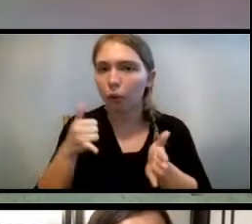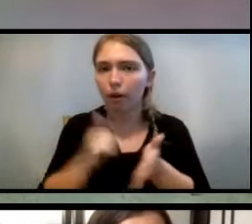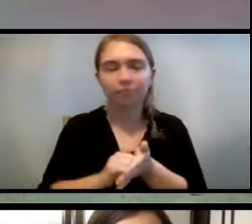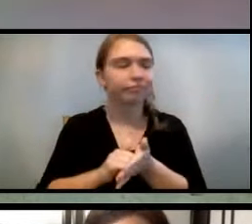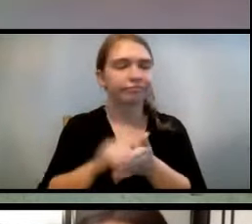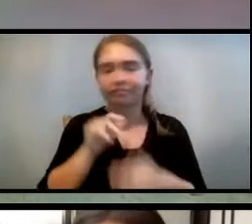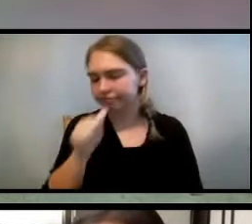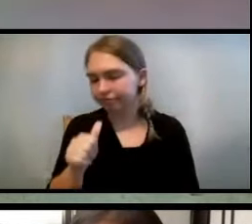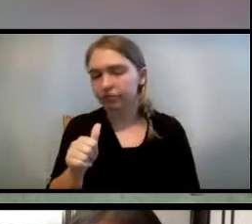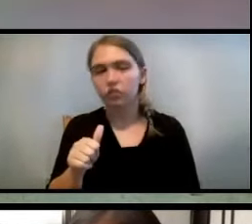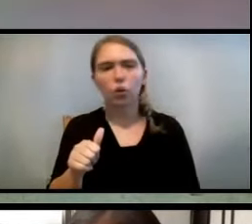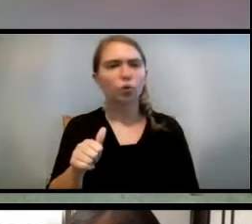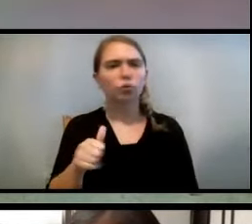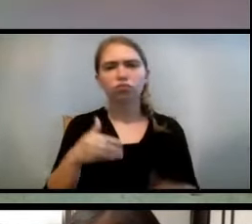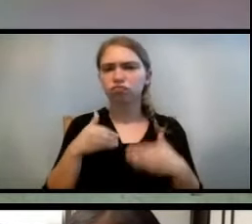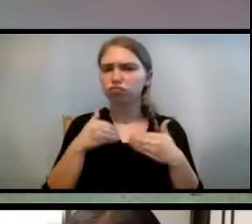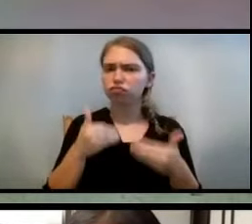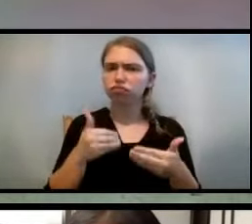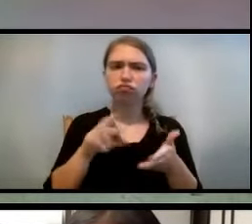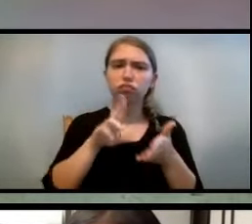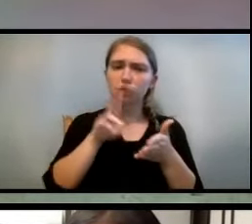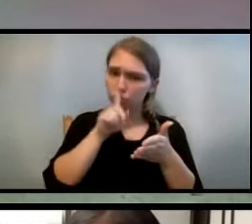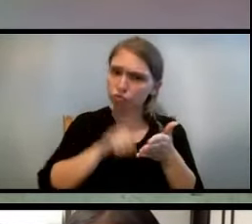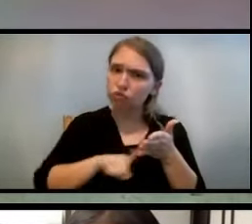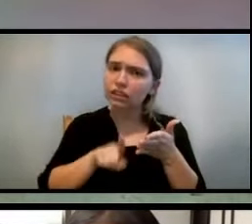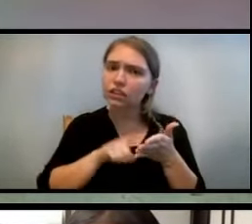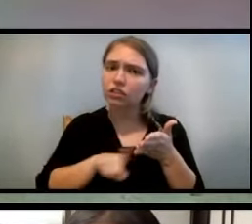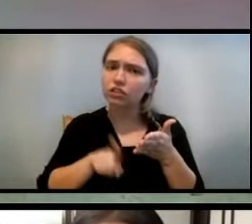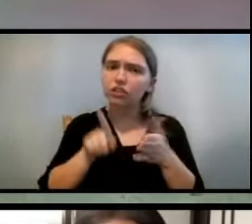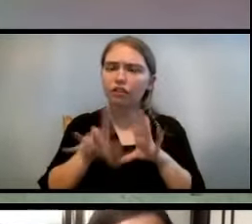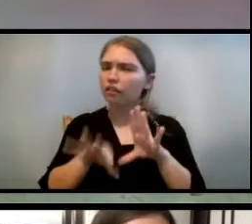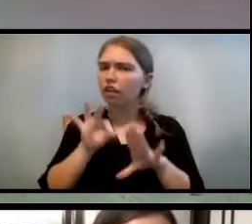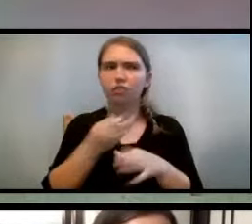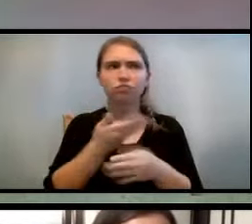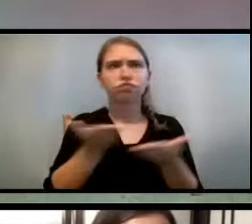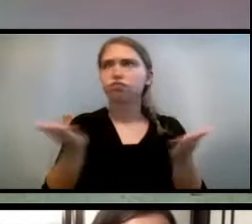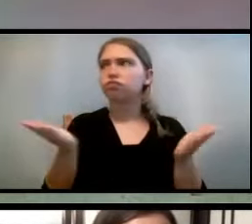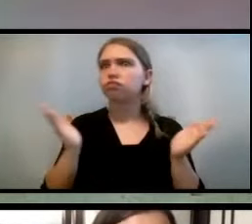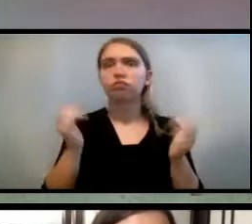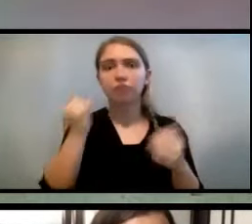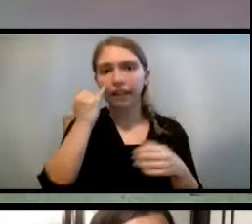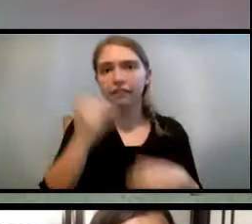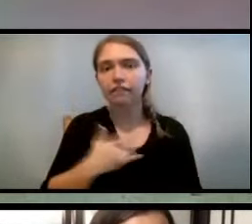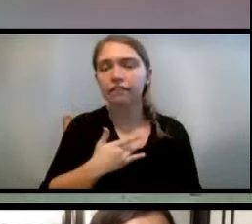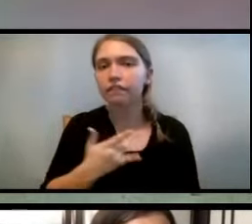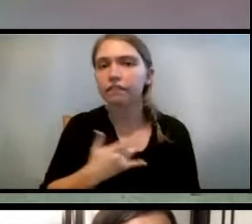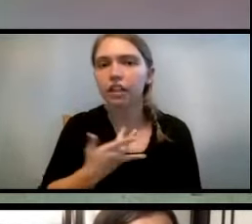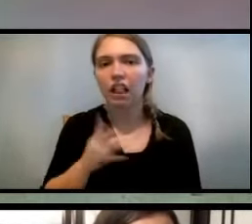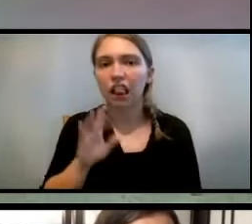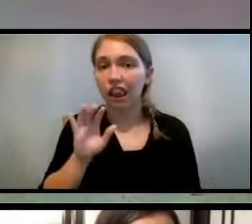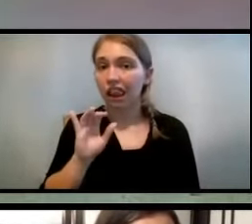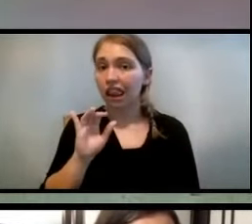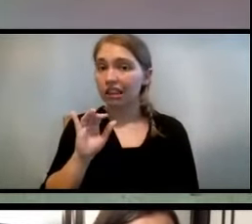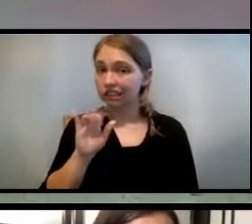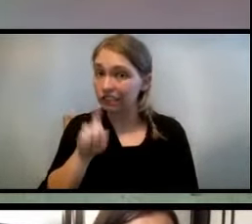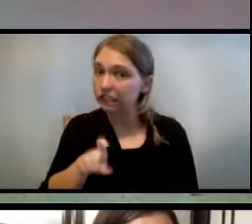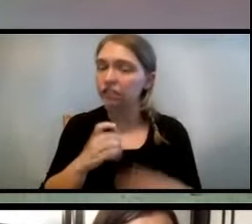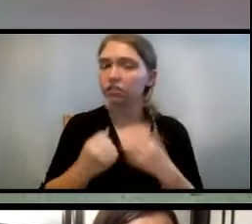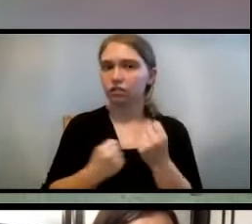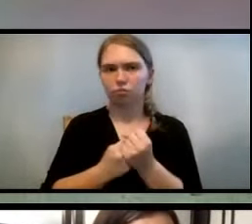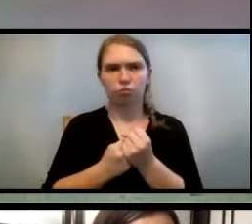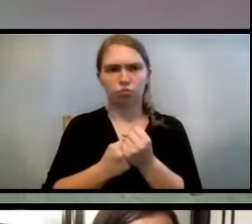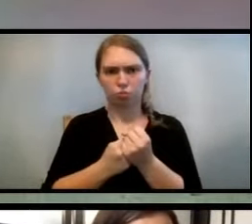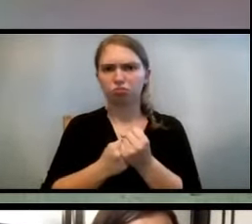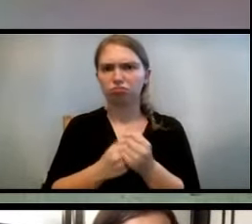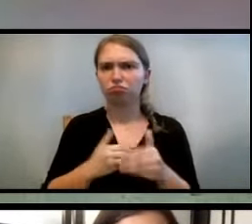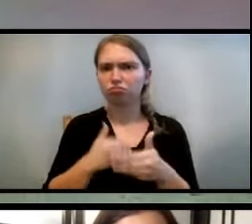do some research and see, like, if you start feeling like you do need that support, it's, there are